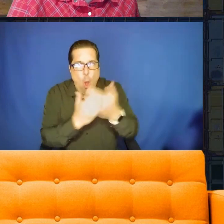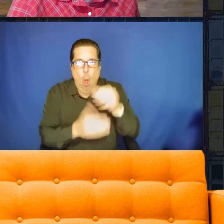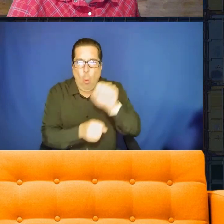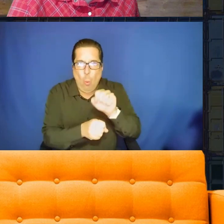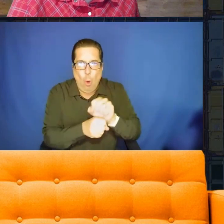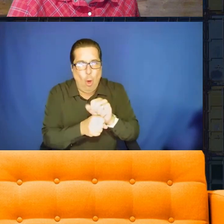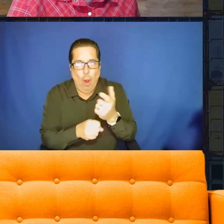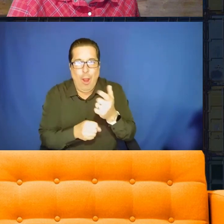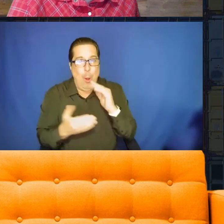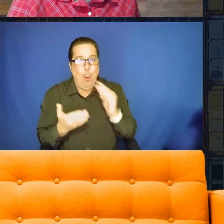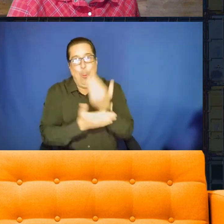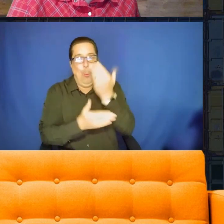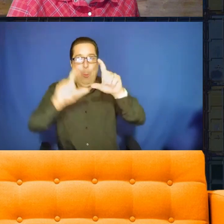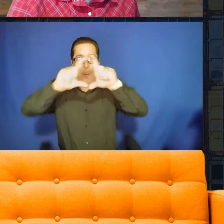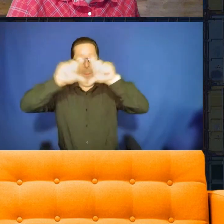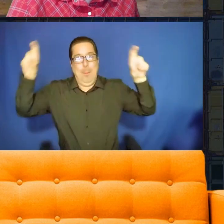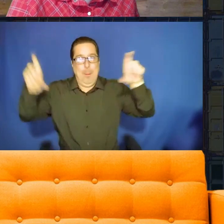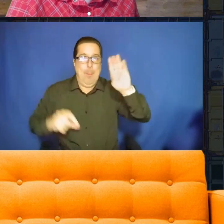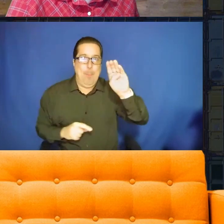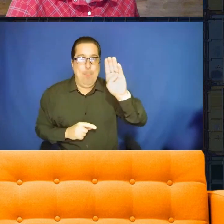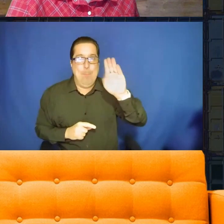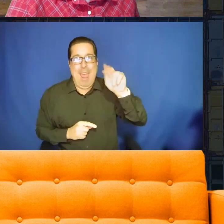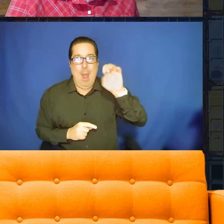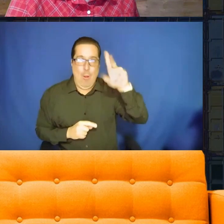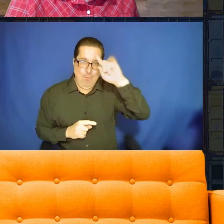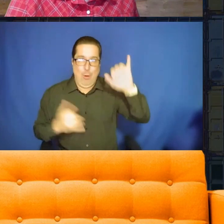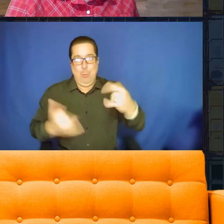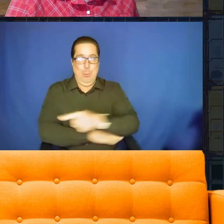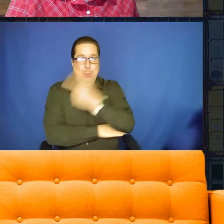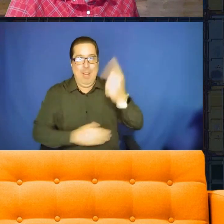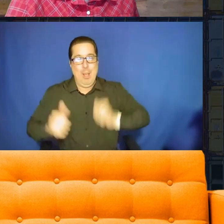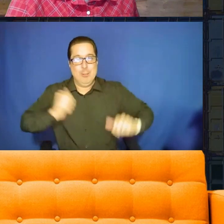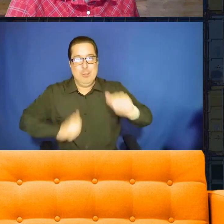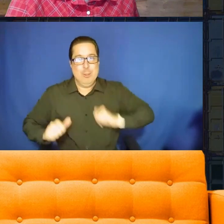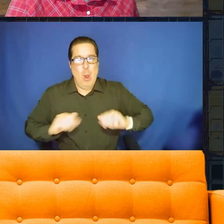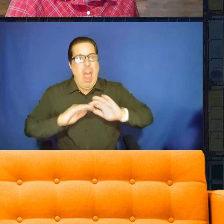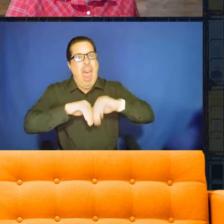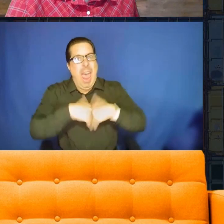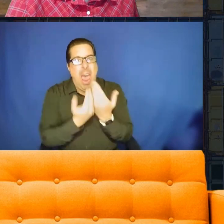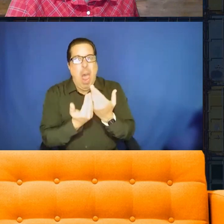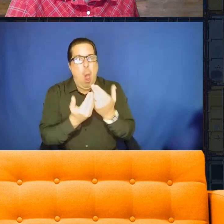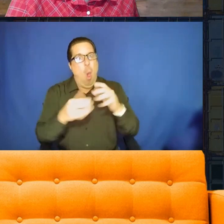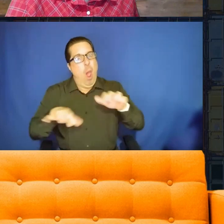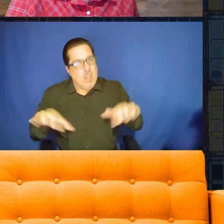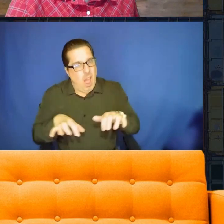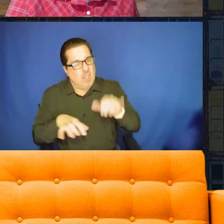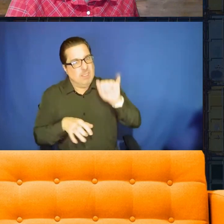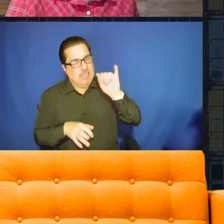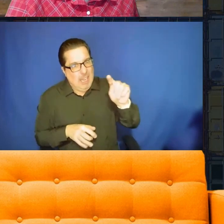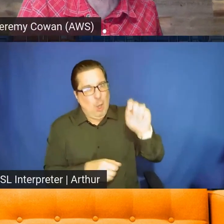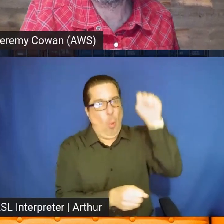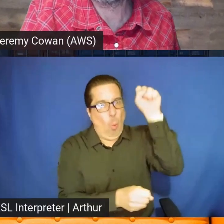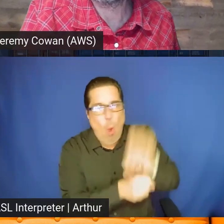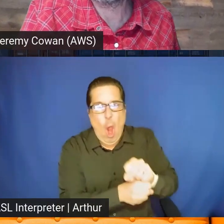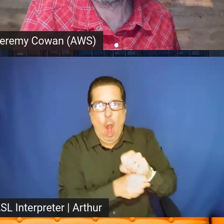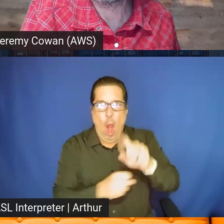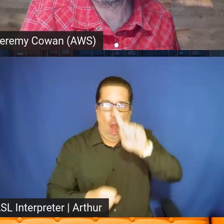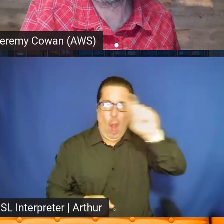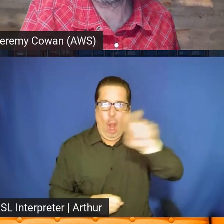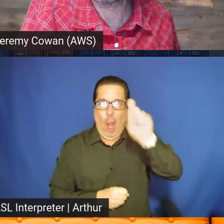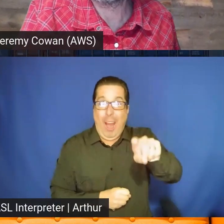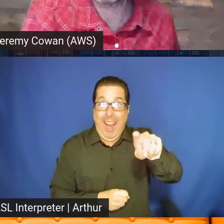banner for the show, because it's like, that's just like what we try to get to in all these cases, is just like, how does it work? And you did a fantastic job explaining that in the pod itself.